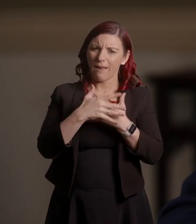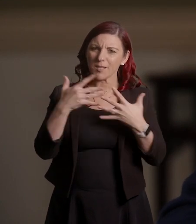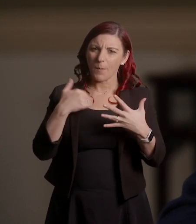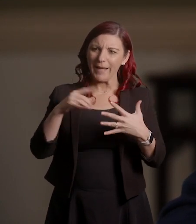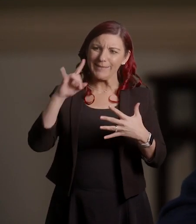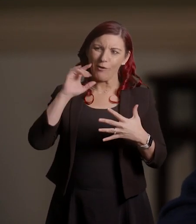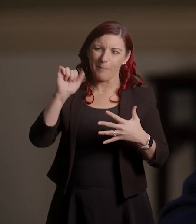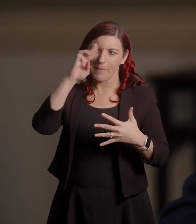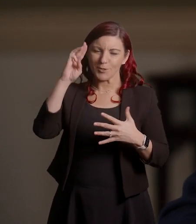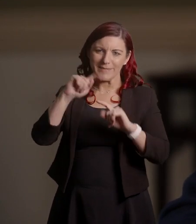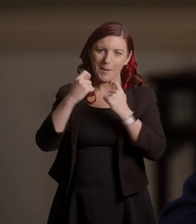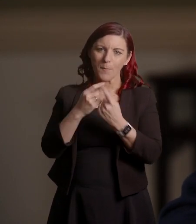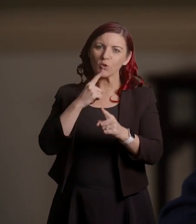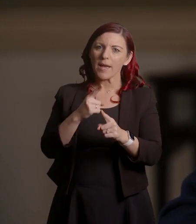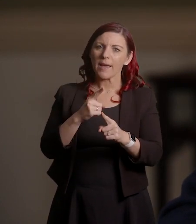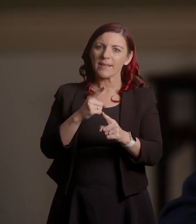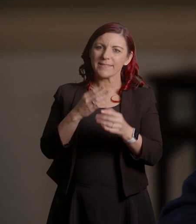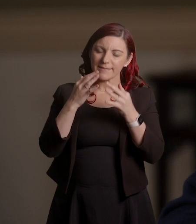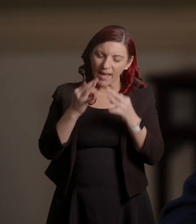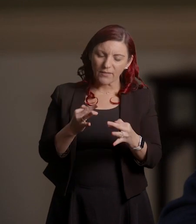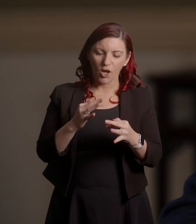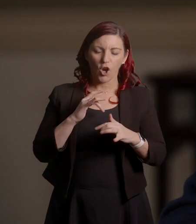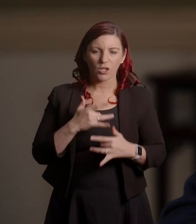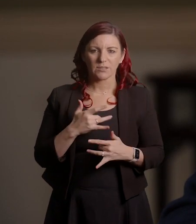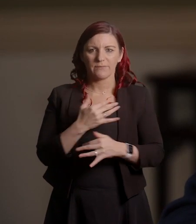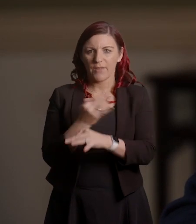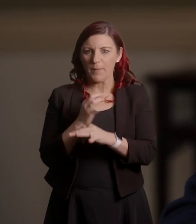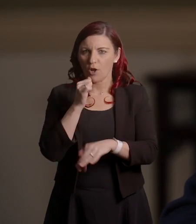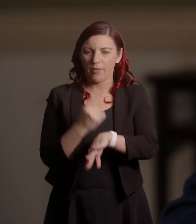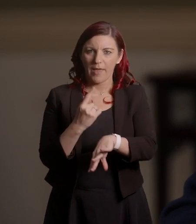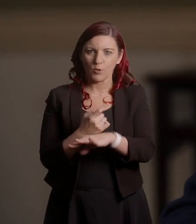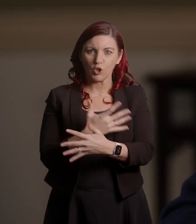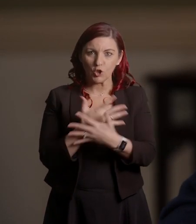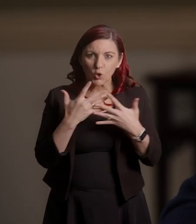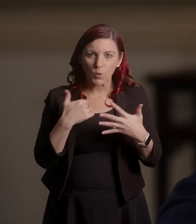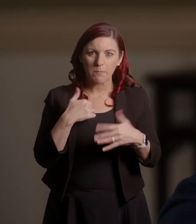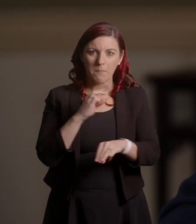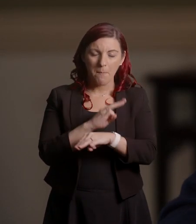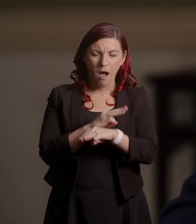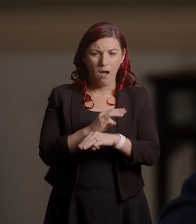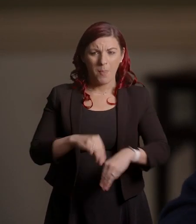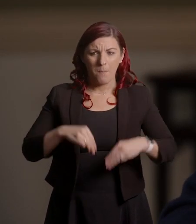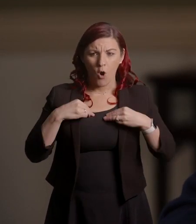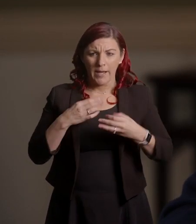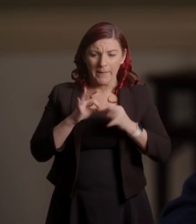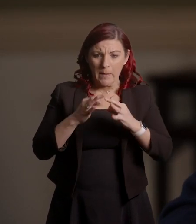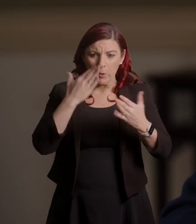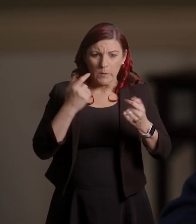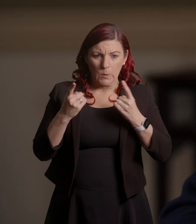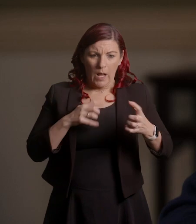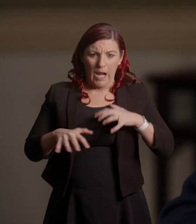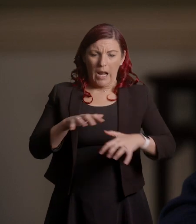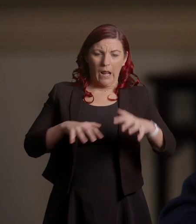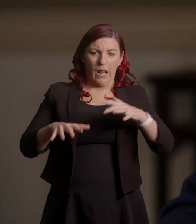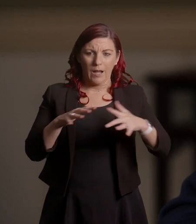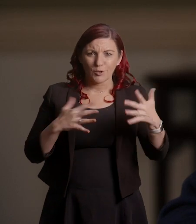lot. But it definitely hurt that families weren't there. That was a huge one, and my mum was so flustered the morning of the game, didn't know what to be